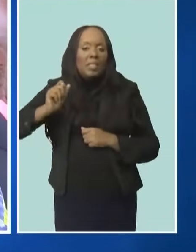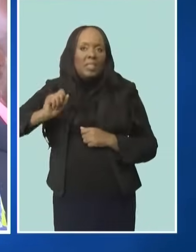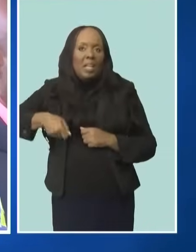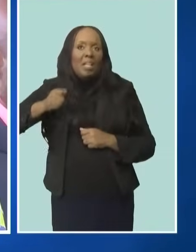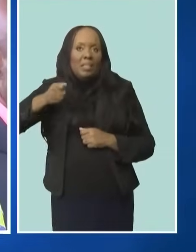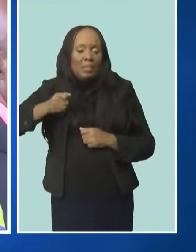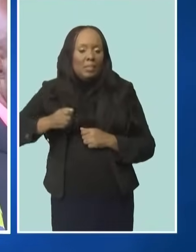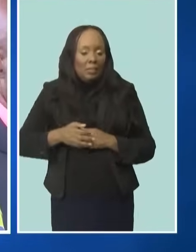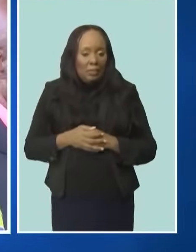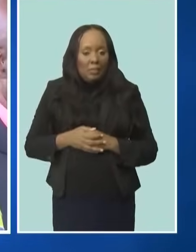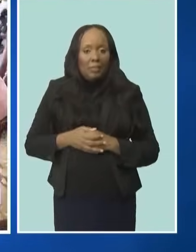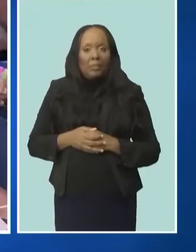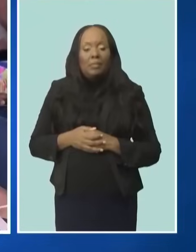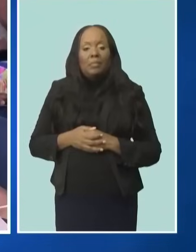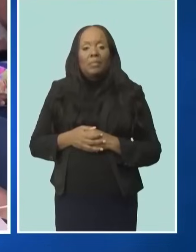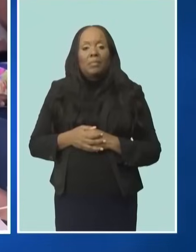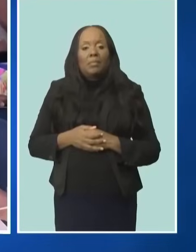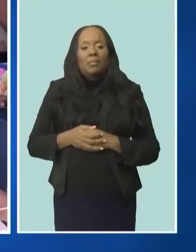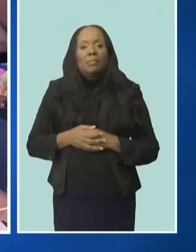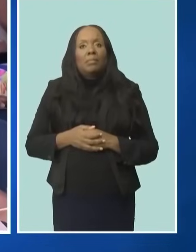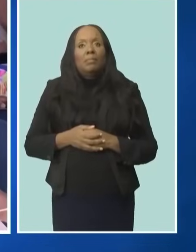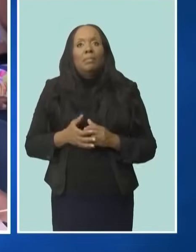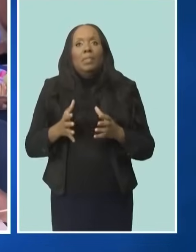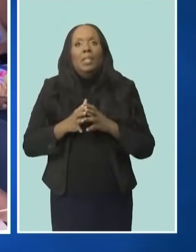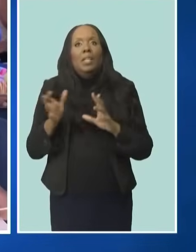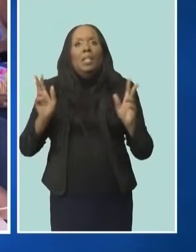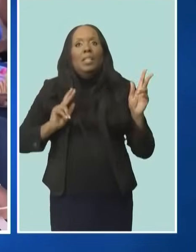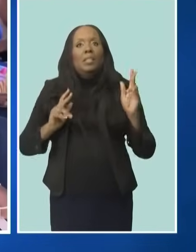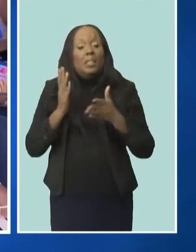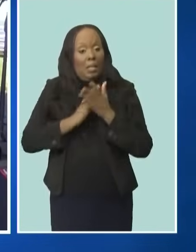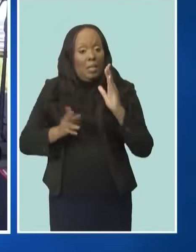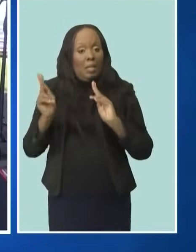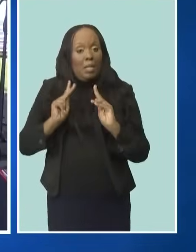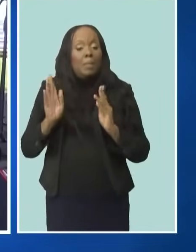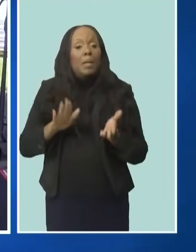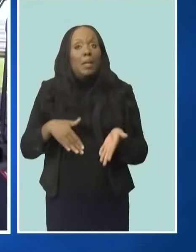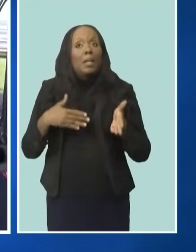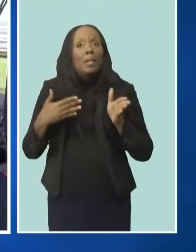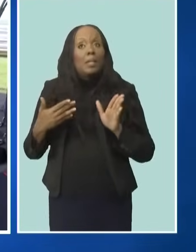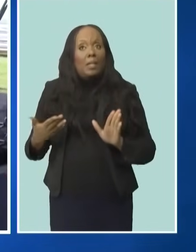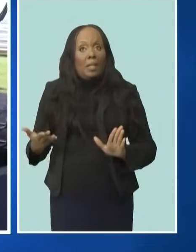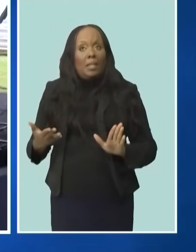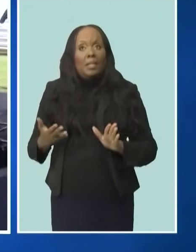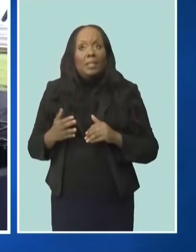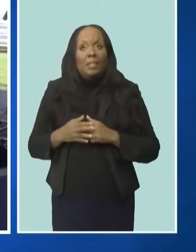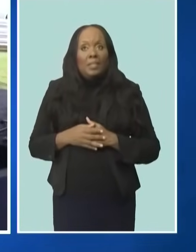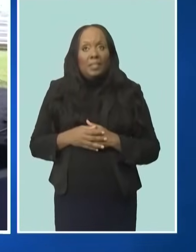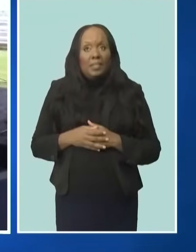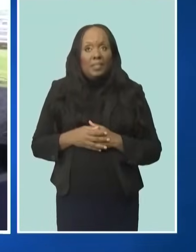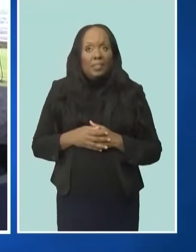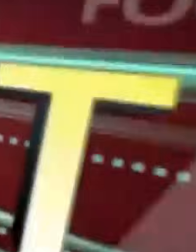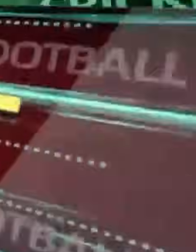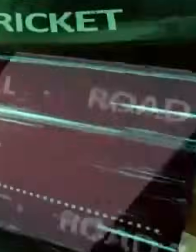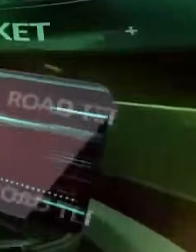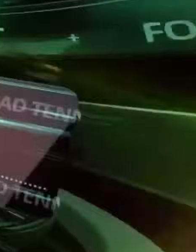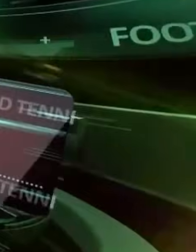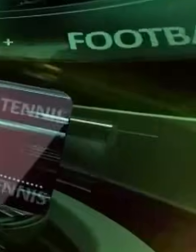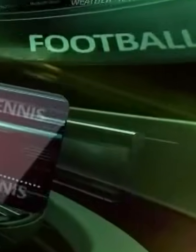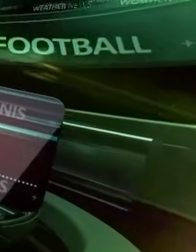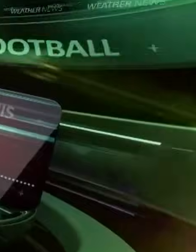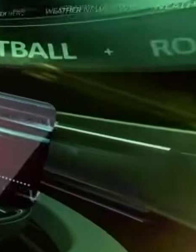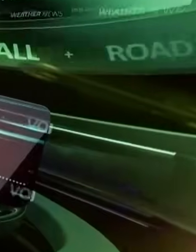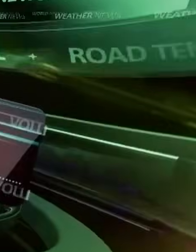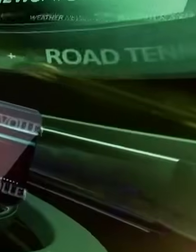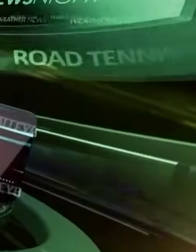the judiciary. Several of these individuals have died. Onesta Henry, CBC News.